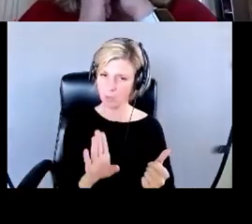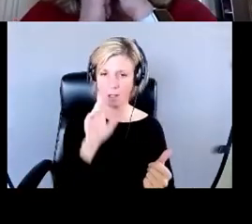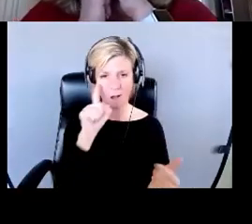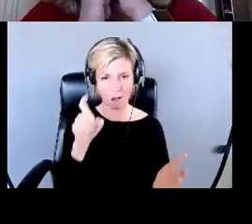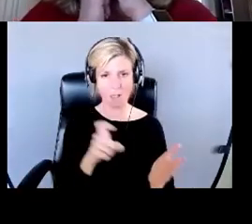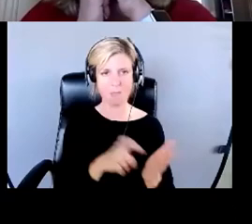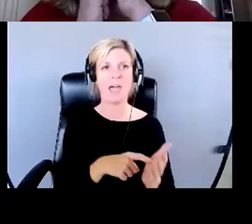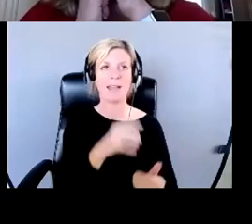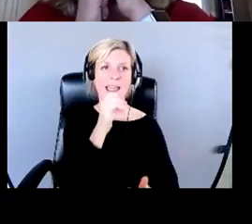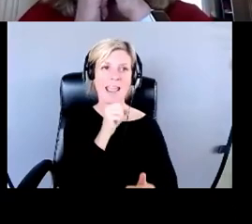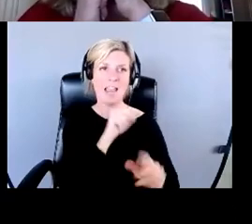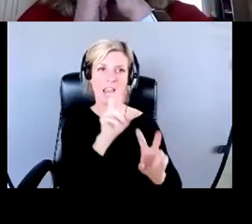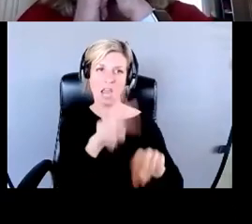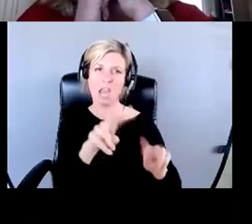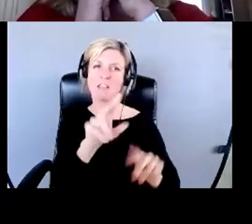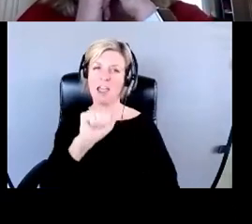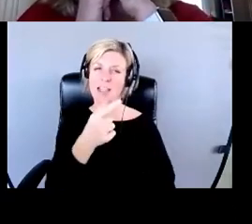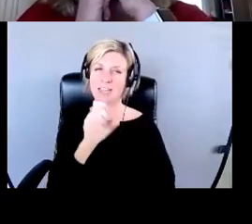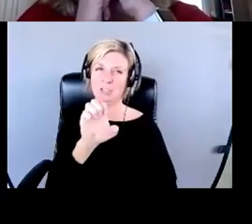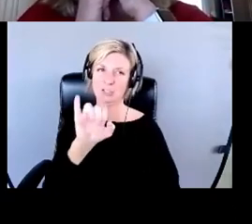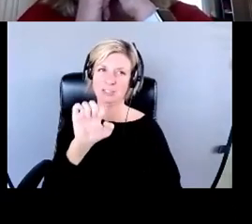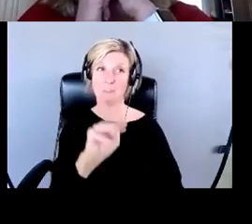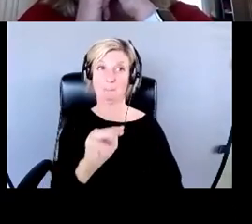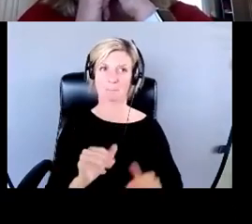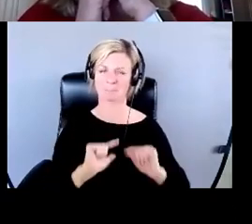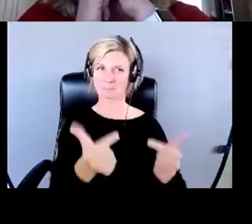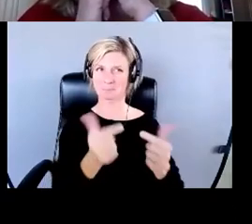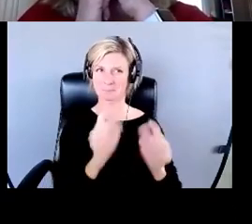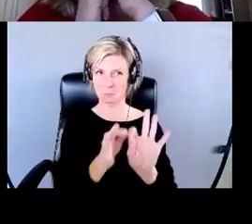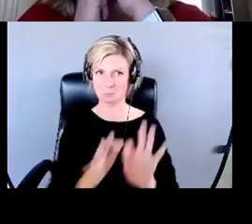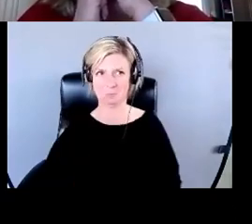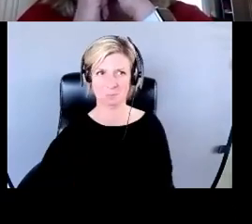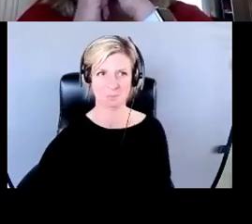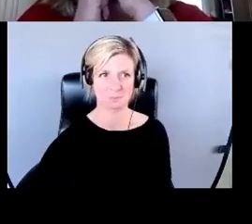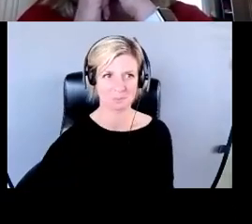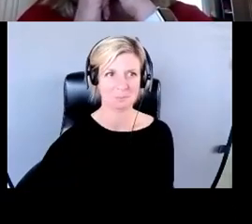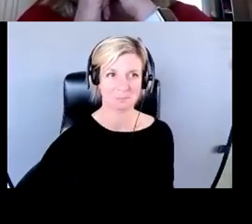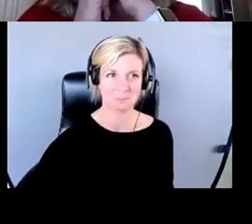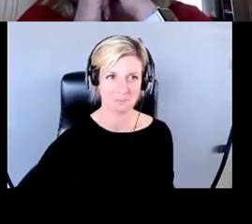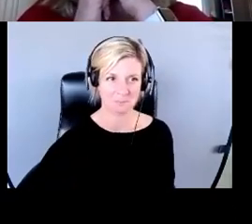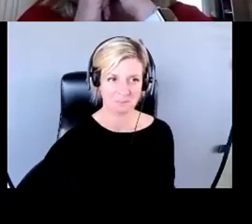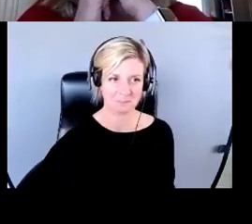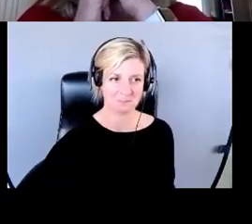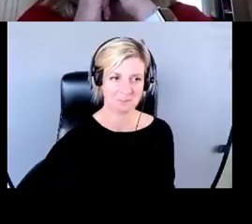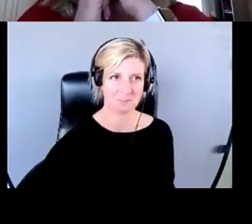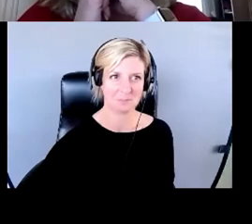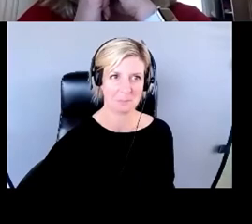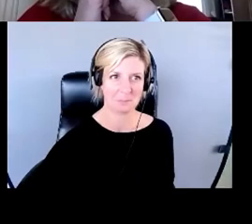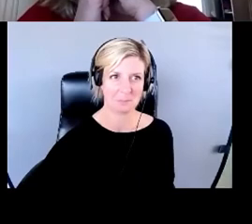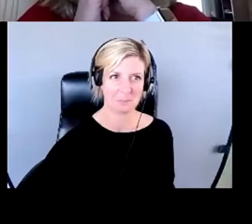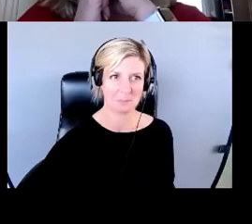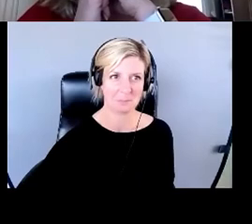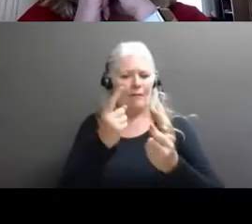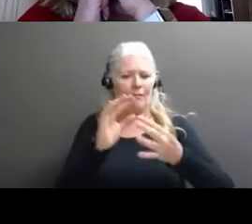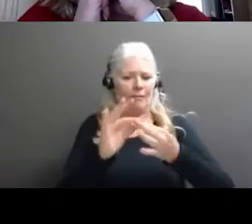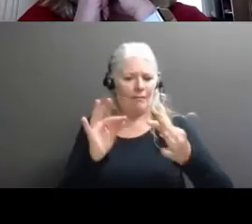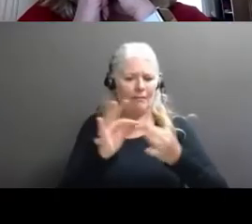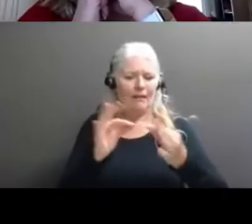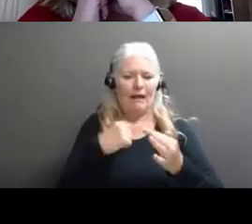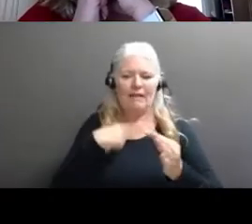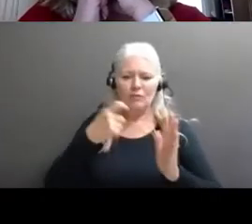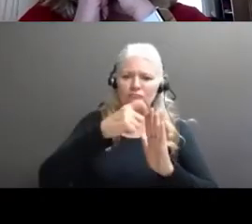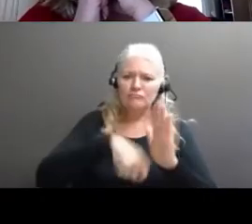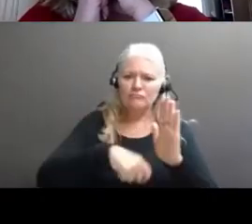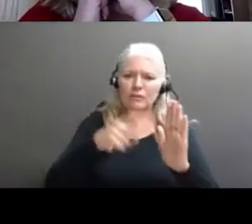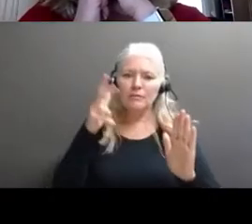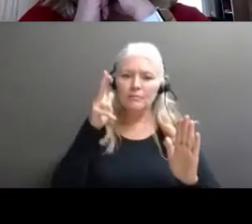somebody at one of the workshop at some point said, I have to do a birthday card for somebody who just turned 90. What in the world am I going to